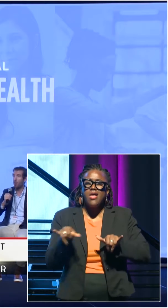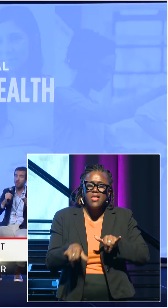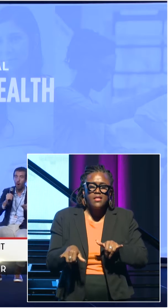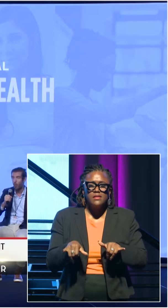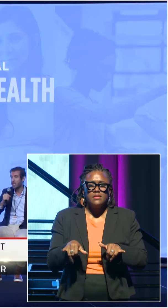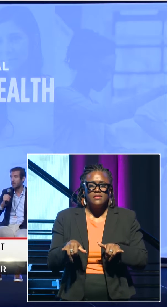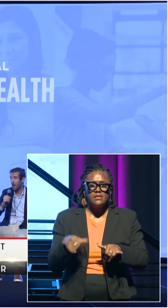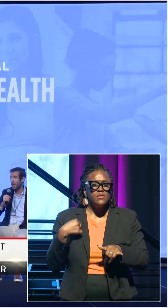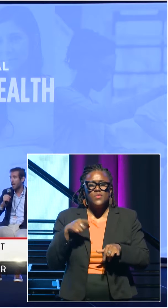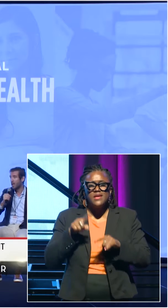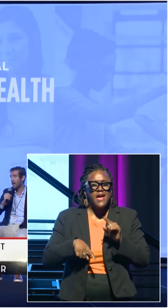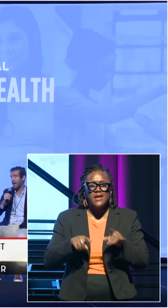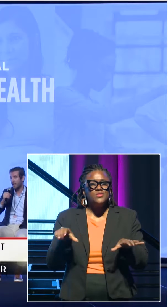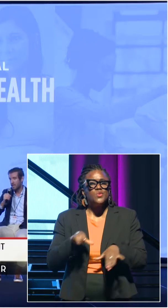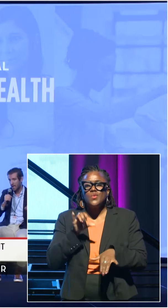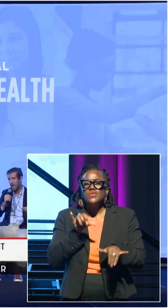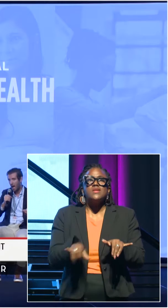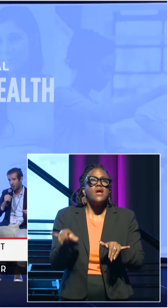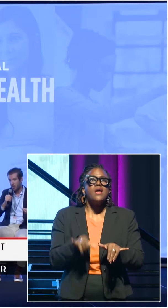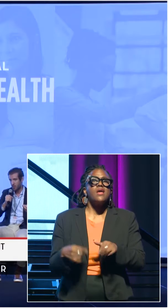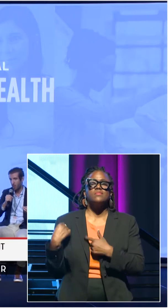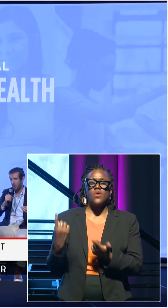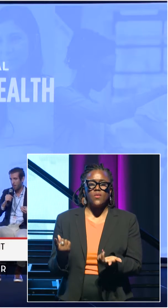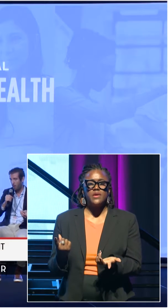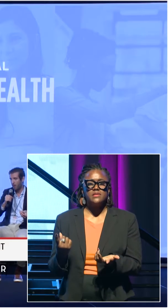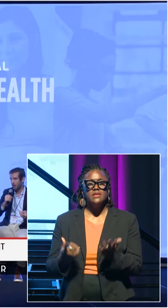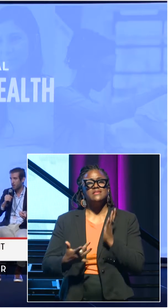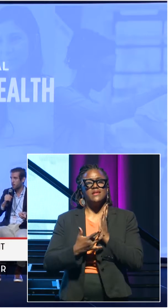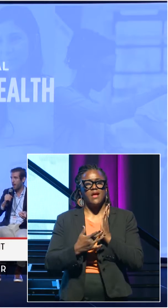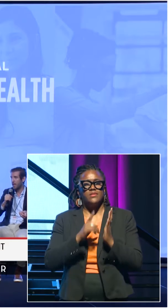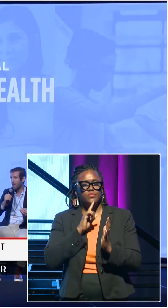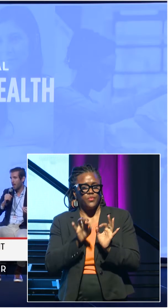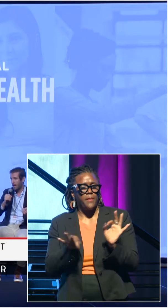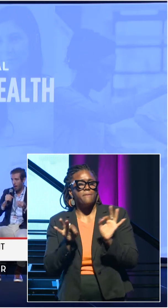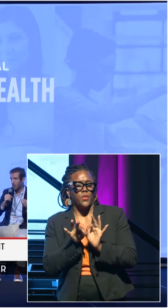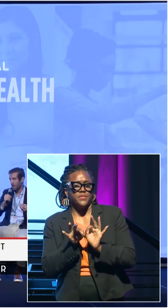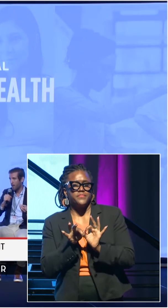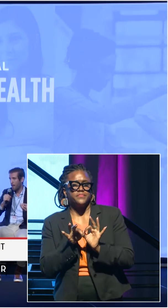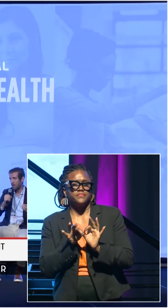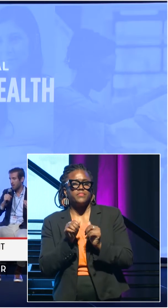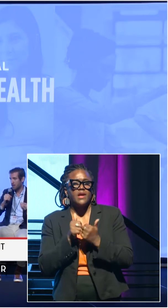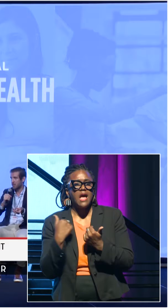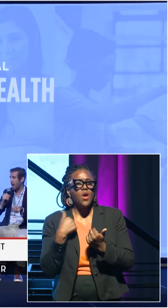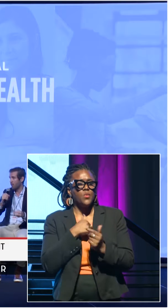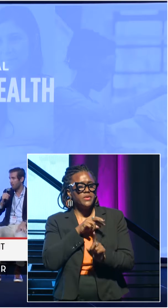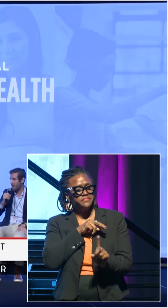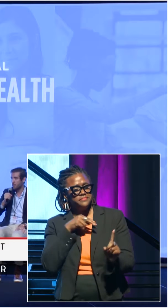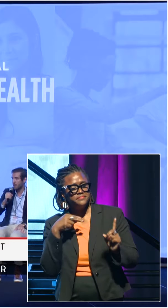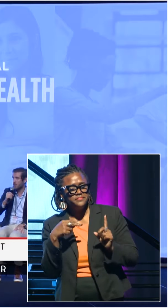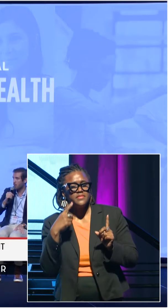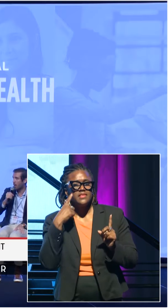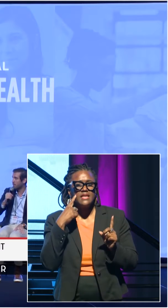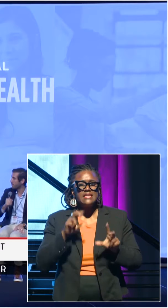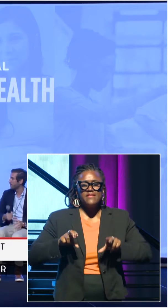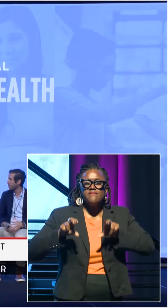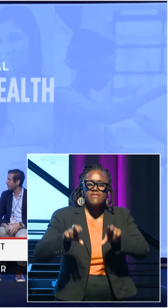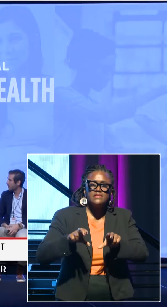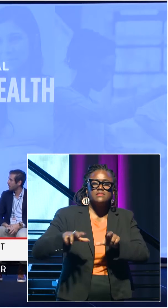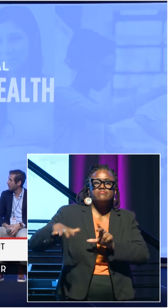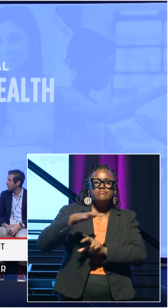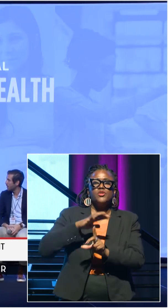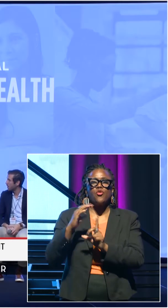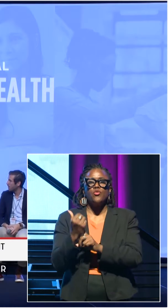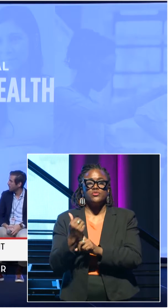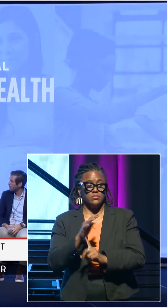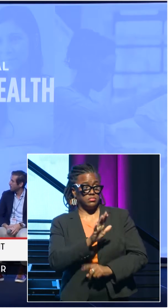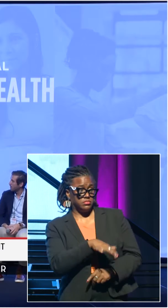be how we've always done it. And I think technology is really an important linchpin in how we think about these societal investments as well. And can